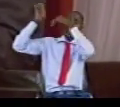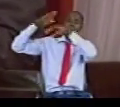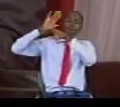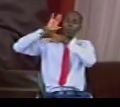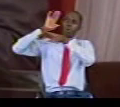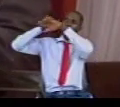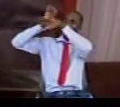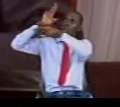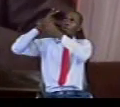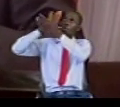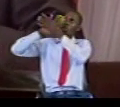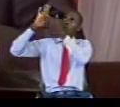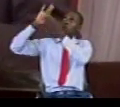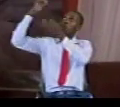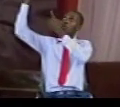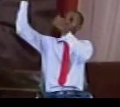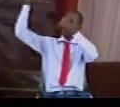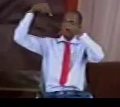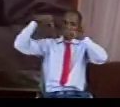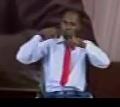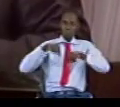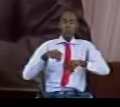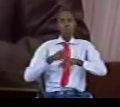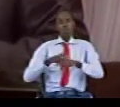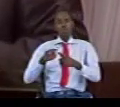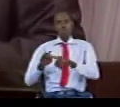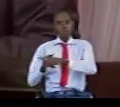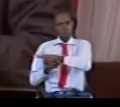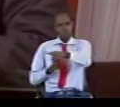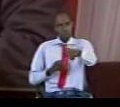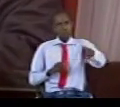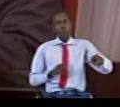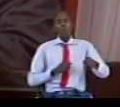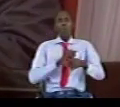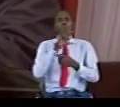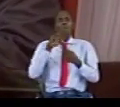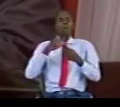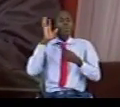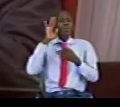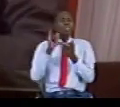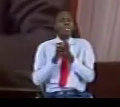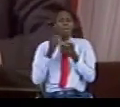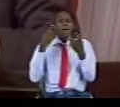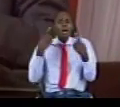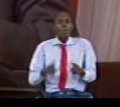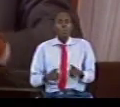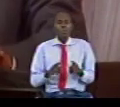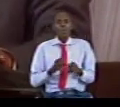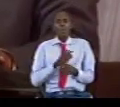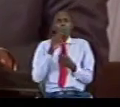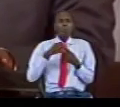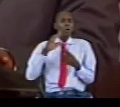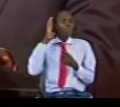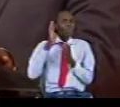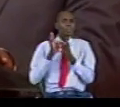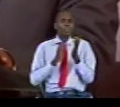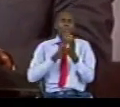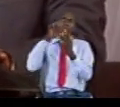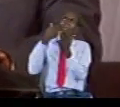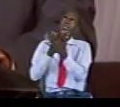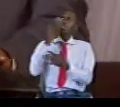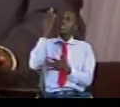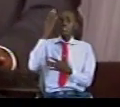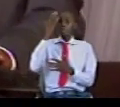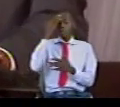heaven and send him unto you. When did that happen? When did he get to heaven? You know that after this was